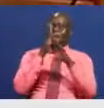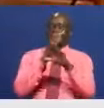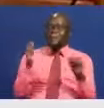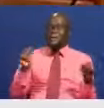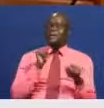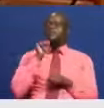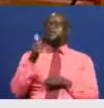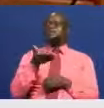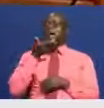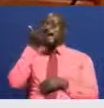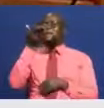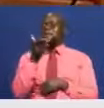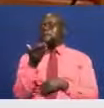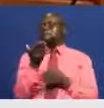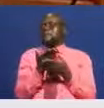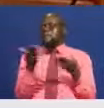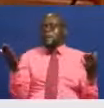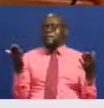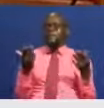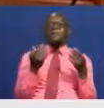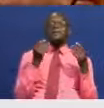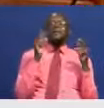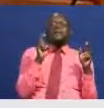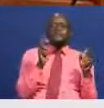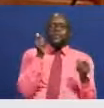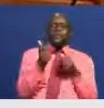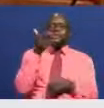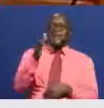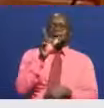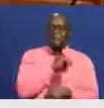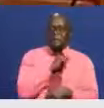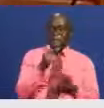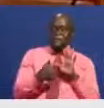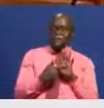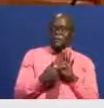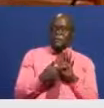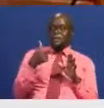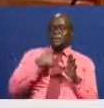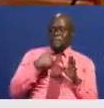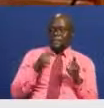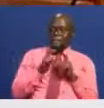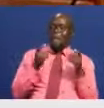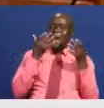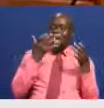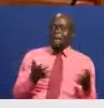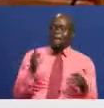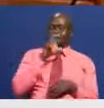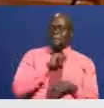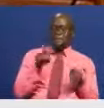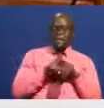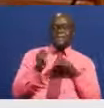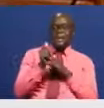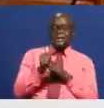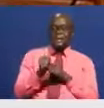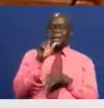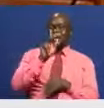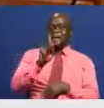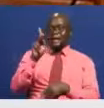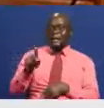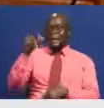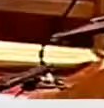not respond to every little issue that is there. For example, I was very pained as a leader in Kenya